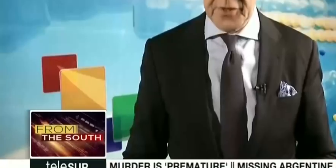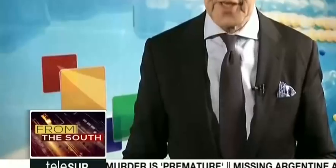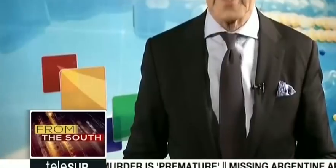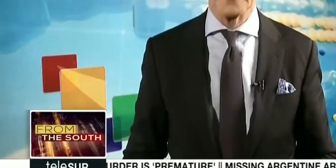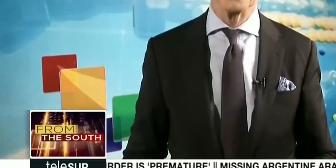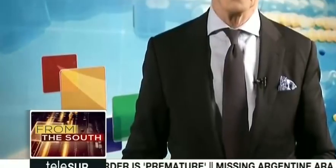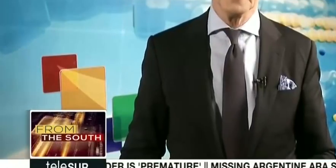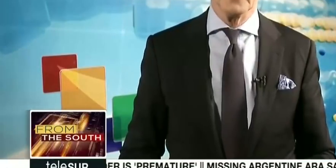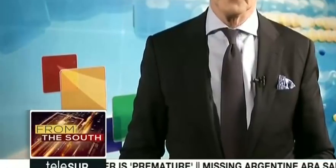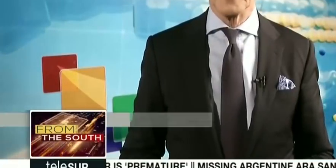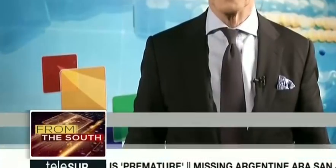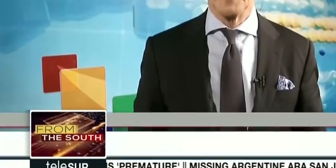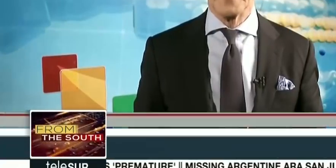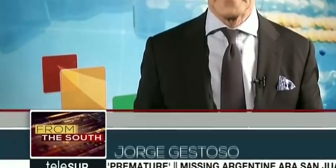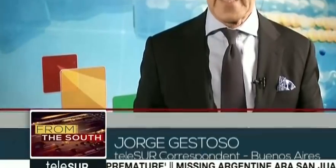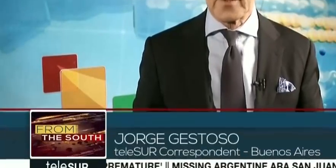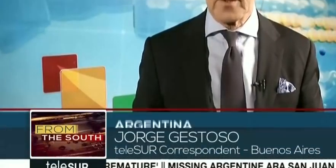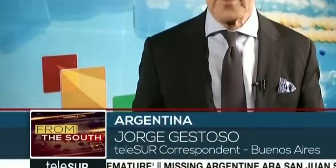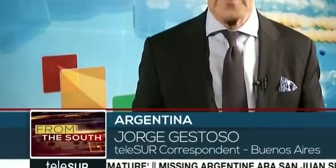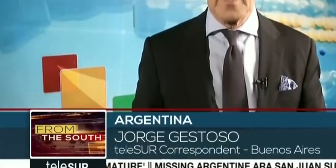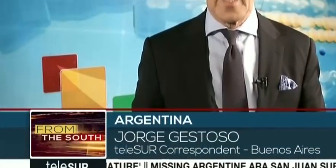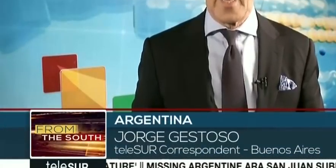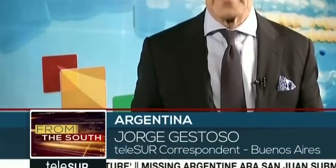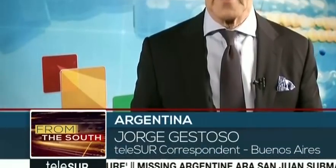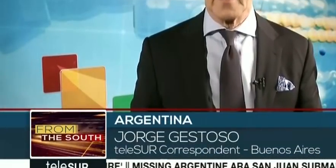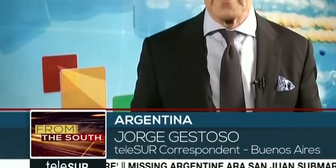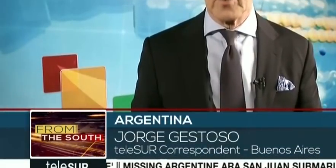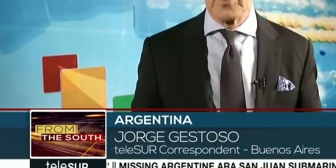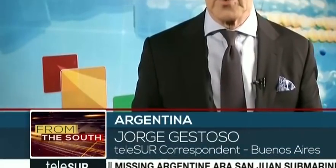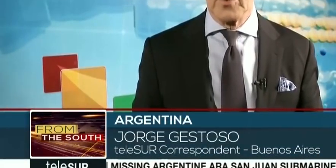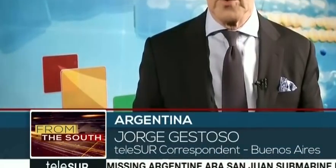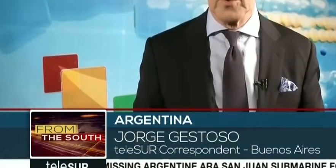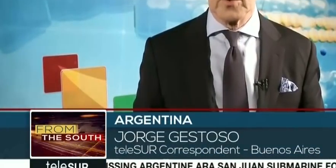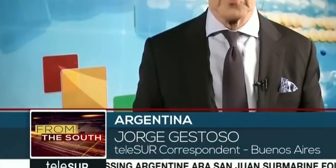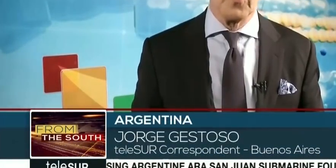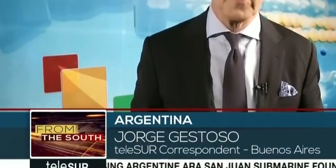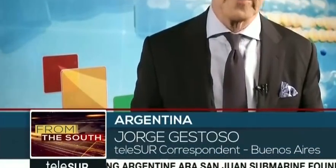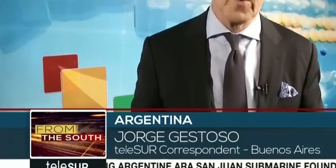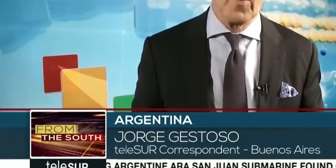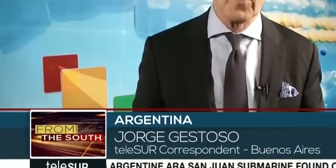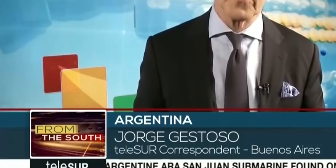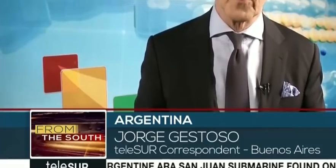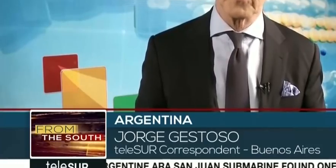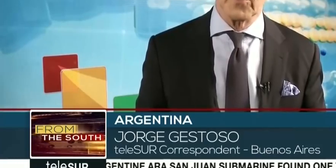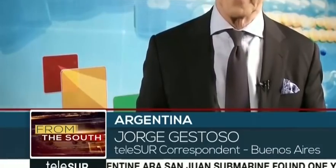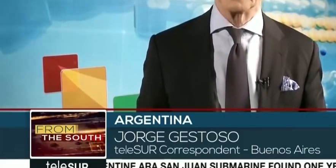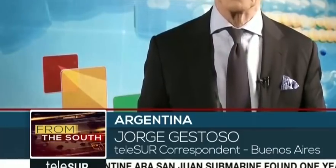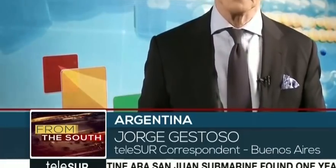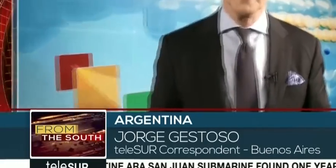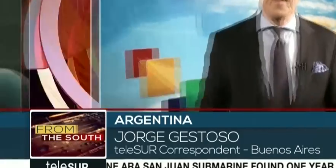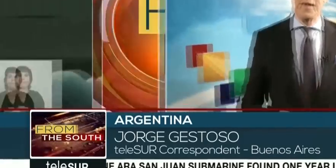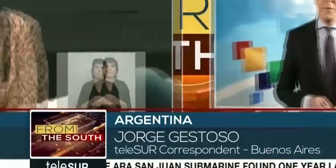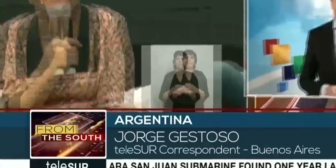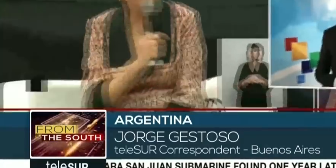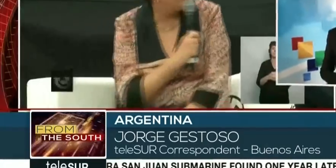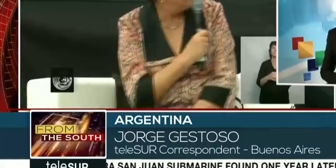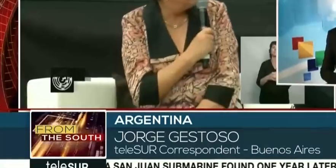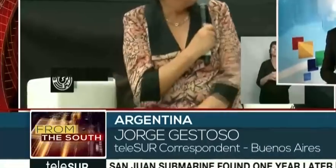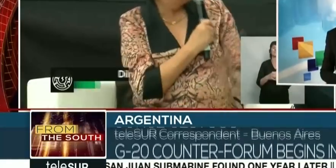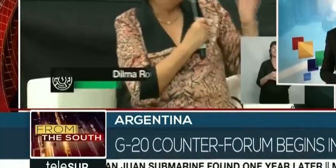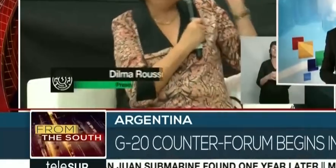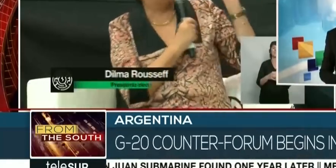Strategic Thinking, organized by Claxo, and it's going to go on throughout the week. The